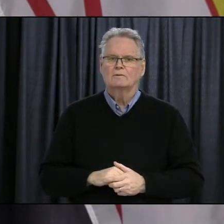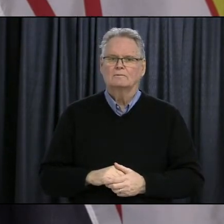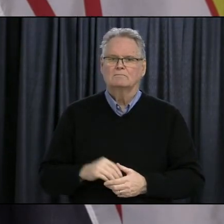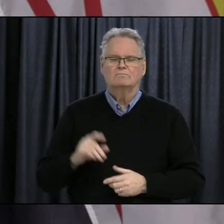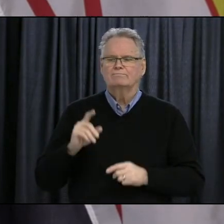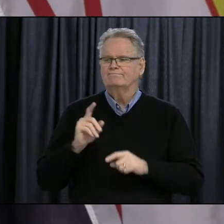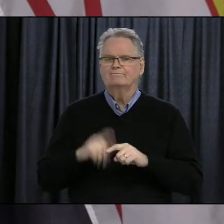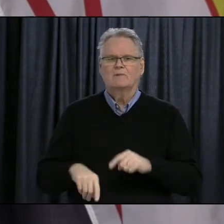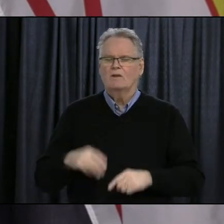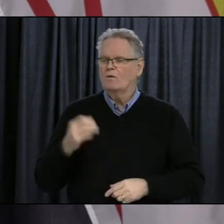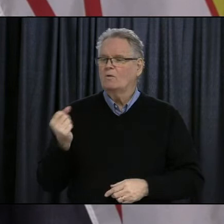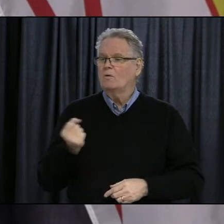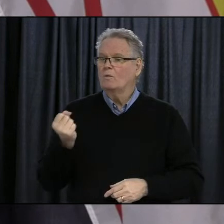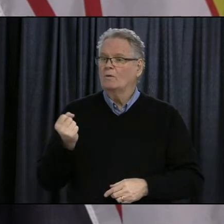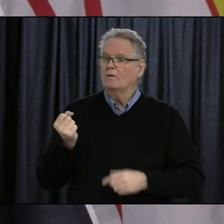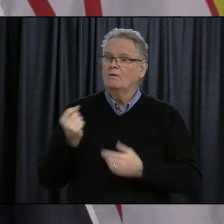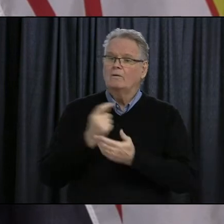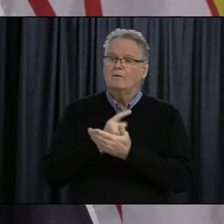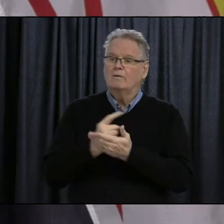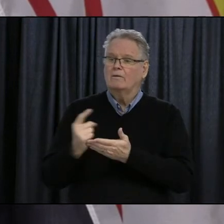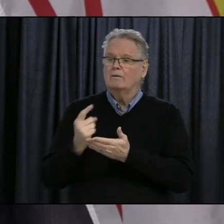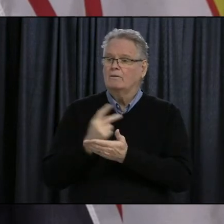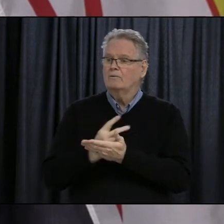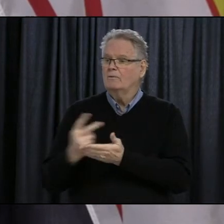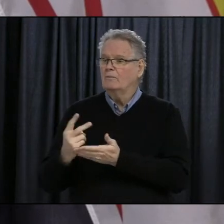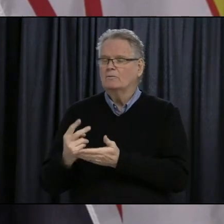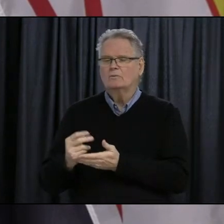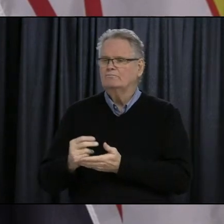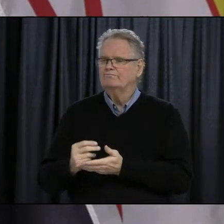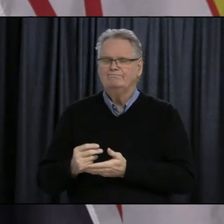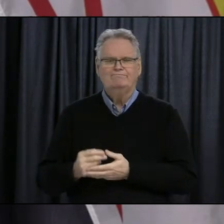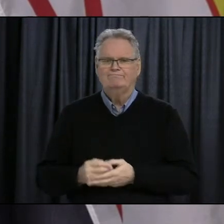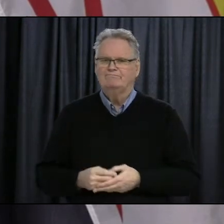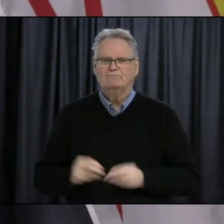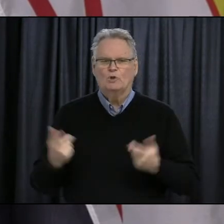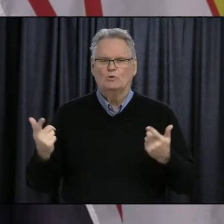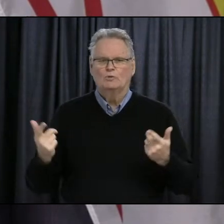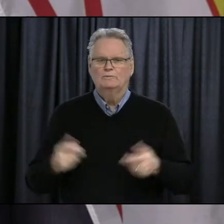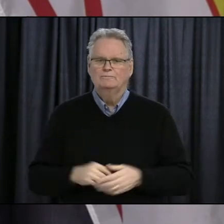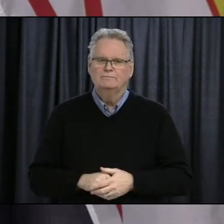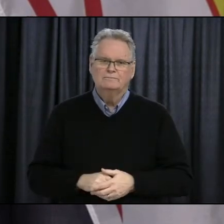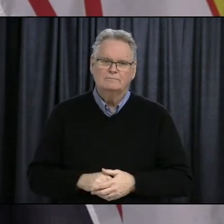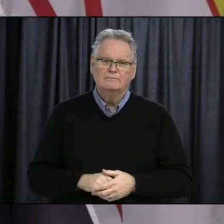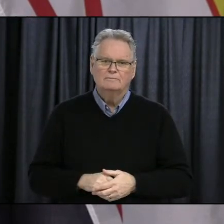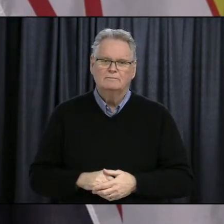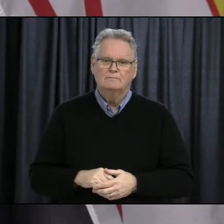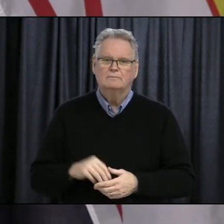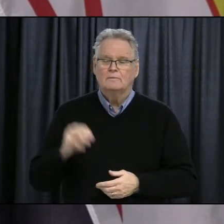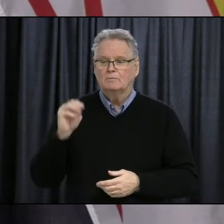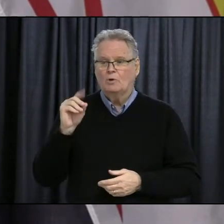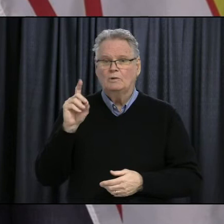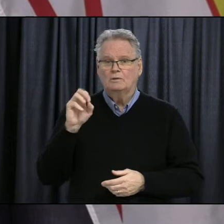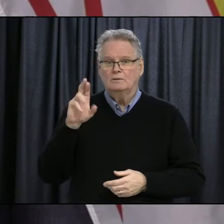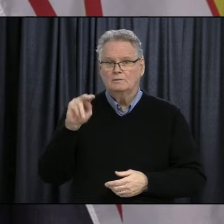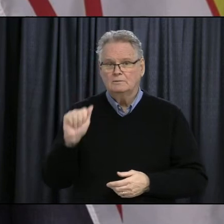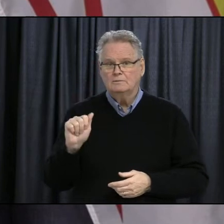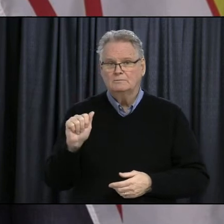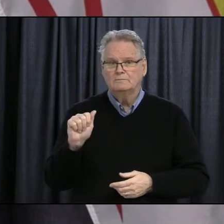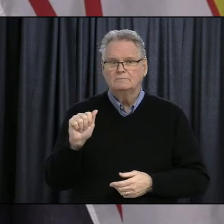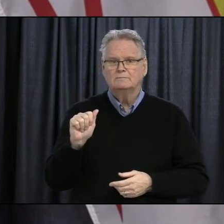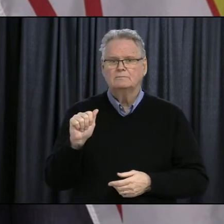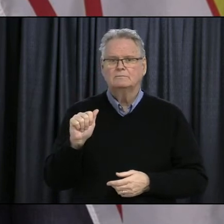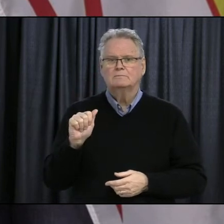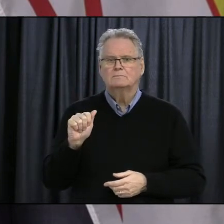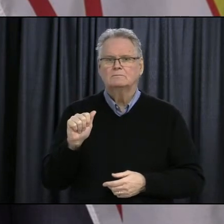it's 30 days that we can keep it in the fridge. So we still have to remember those. With regard to the extended dose intervals, certainly that